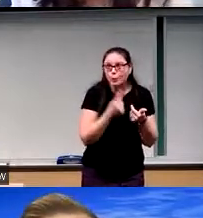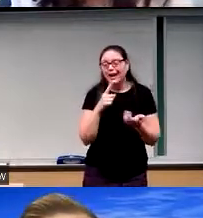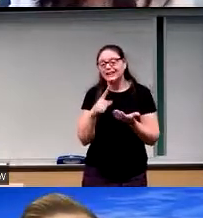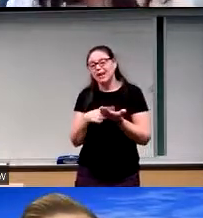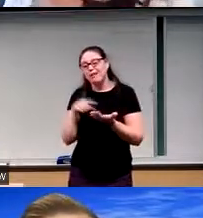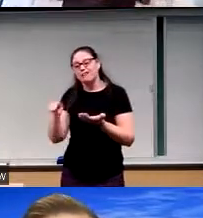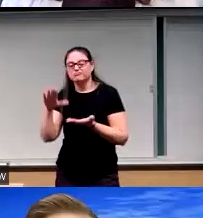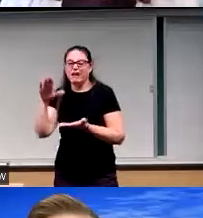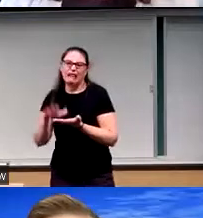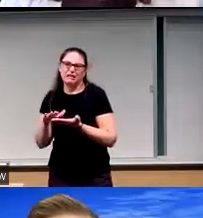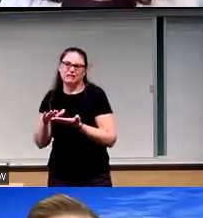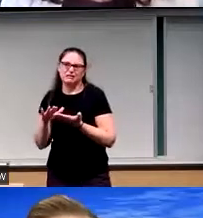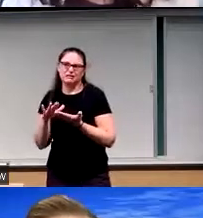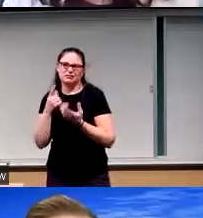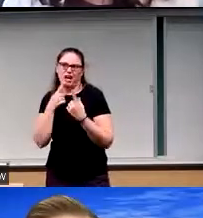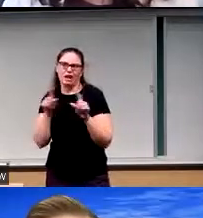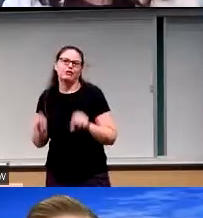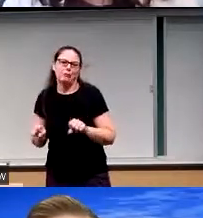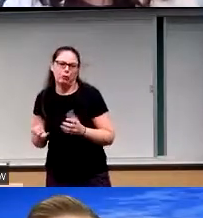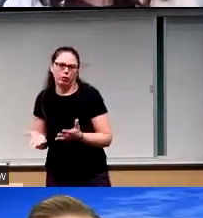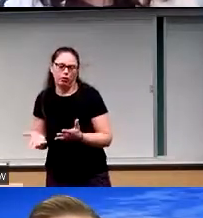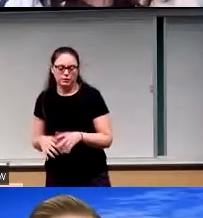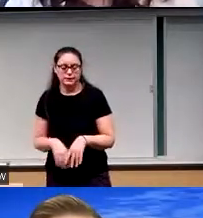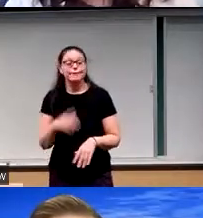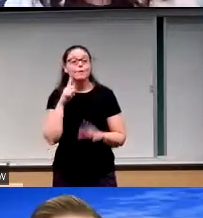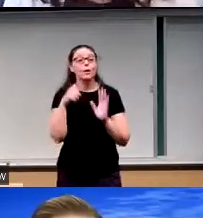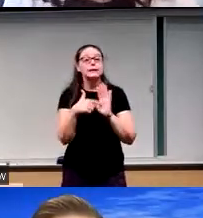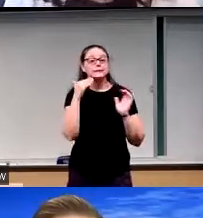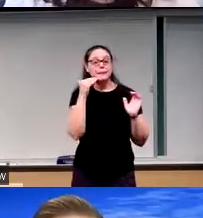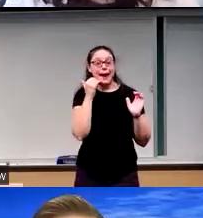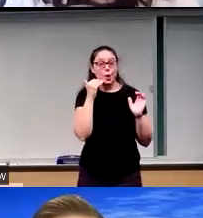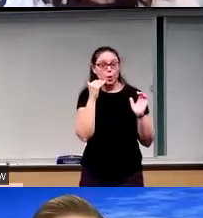other groups. And when you take tobacco as an example,